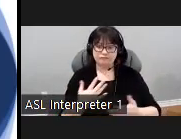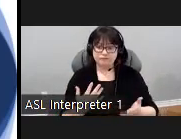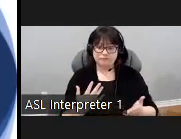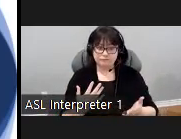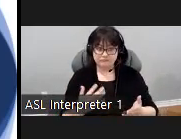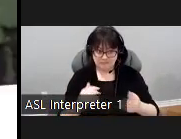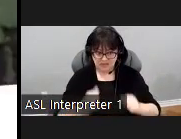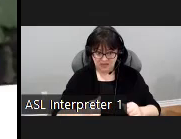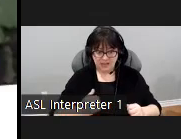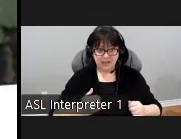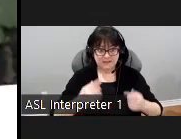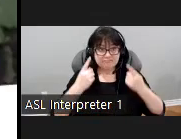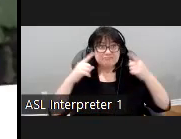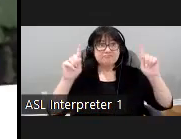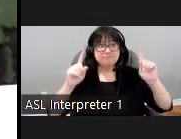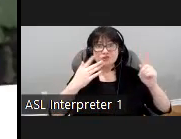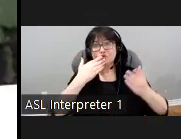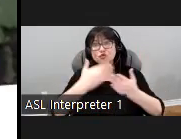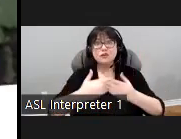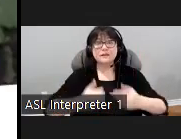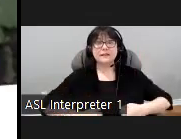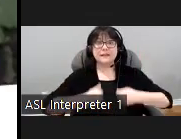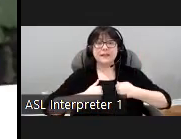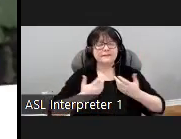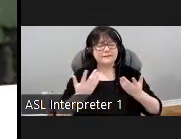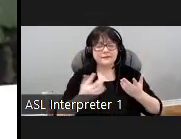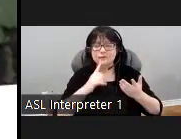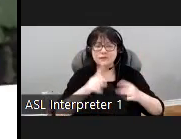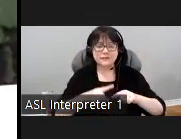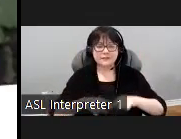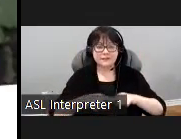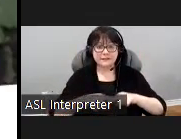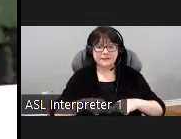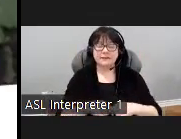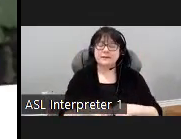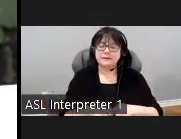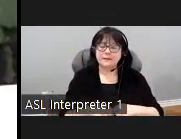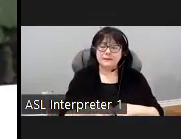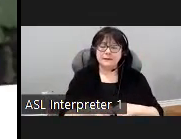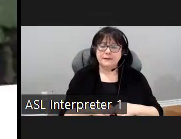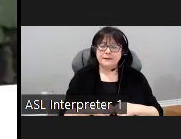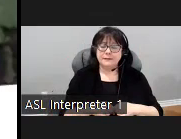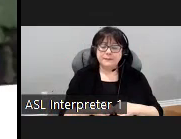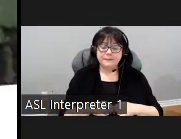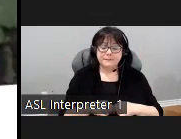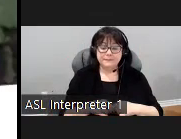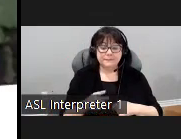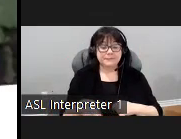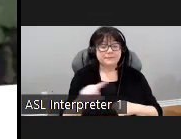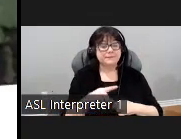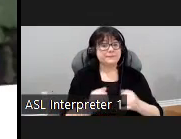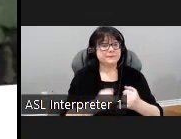live a good life. And so I come to the end of this little section really with a series